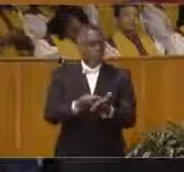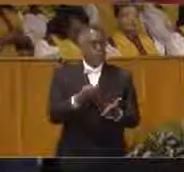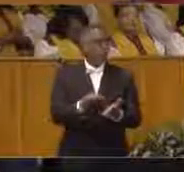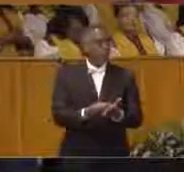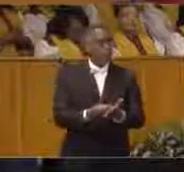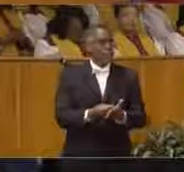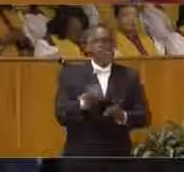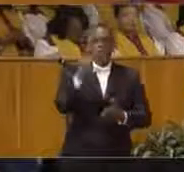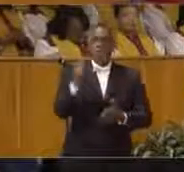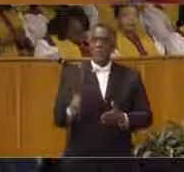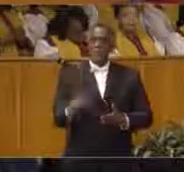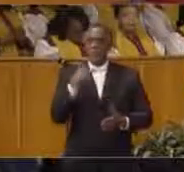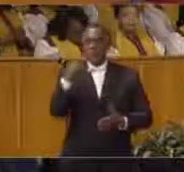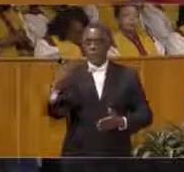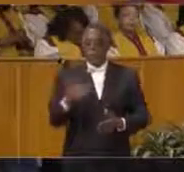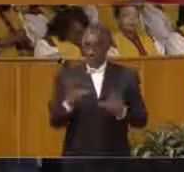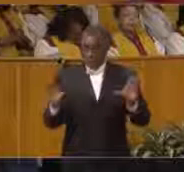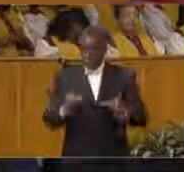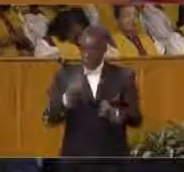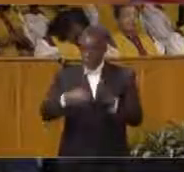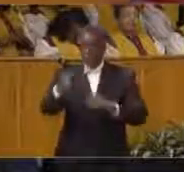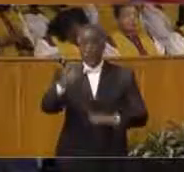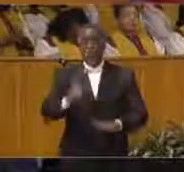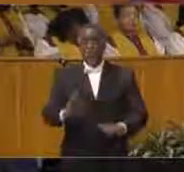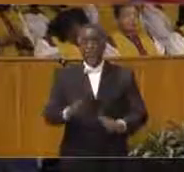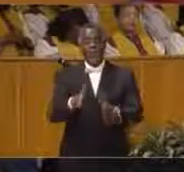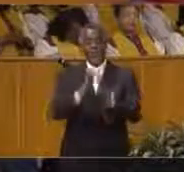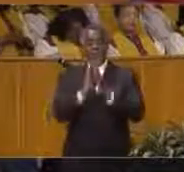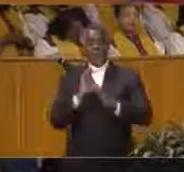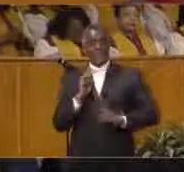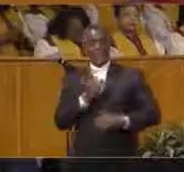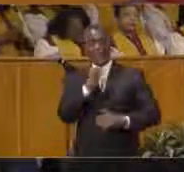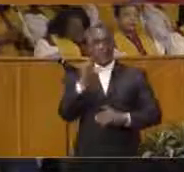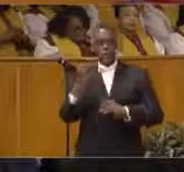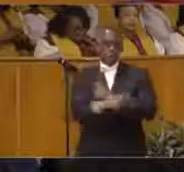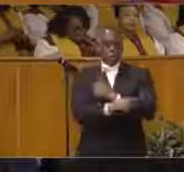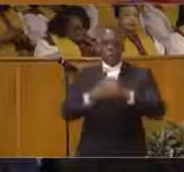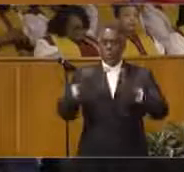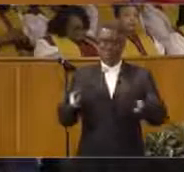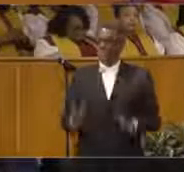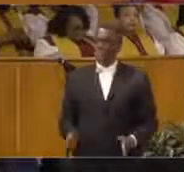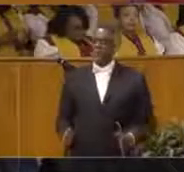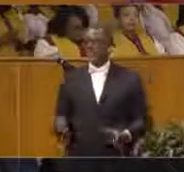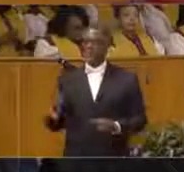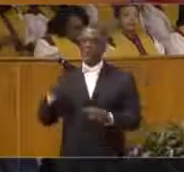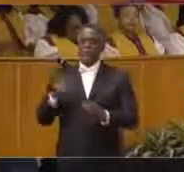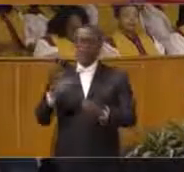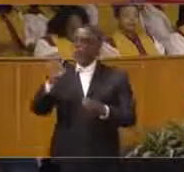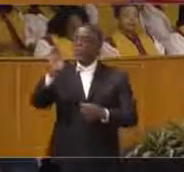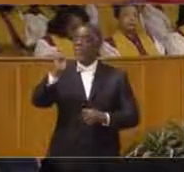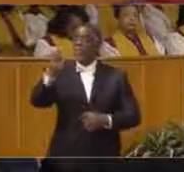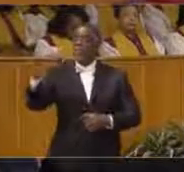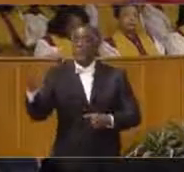A tithing church says we've done what God asked us to do. There are no fees to join anything in this church.